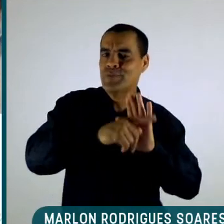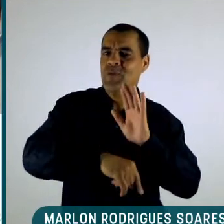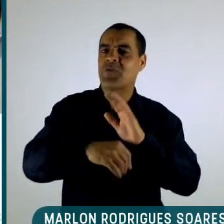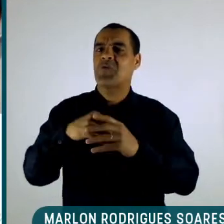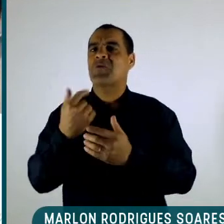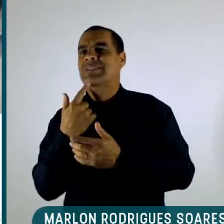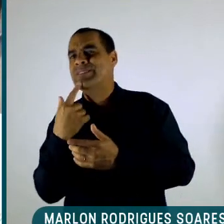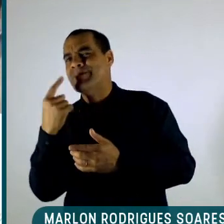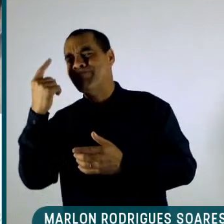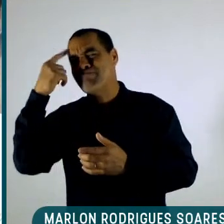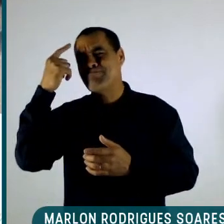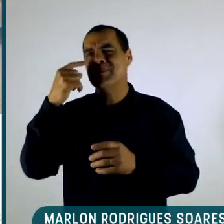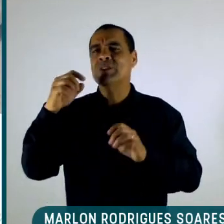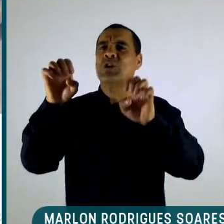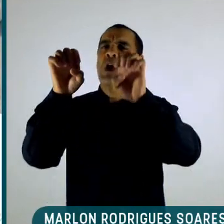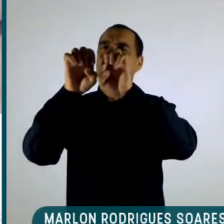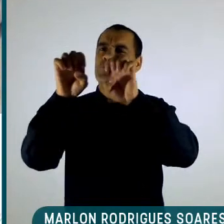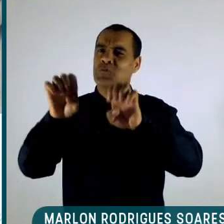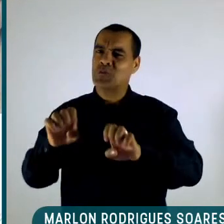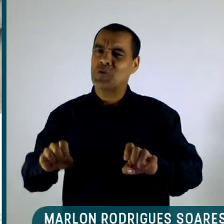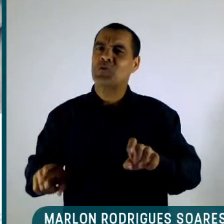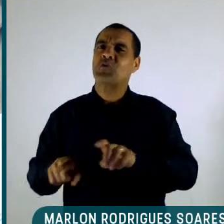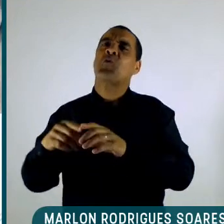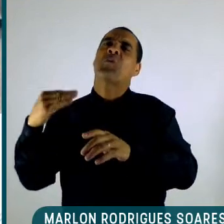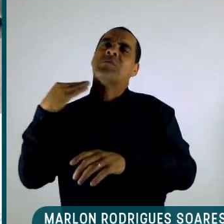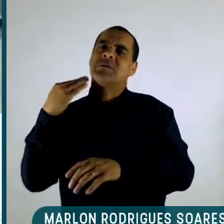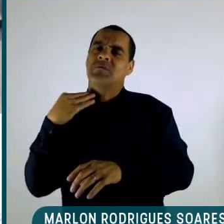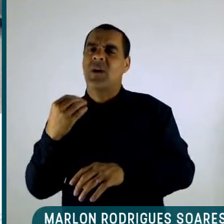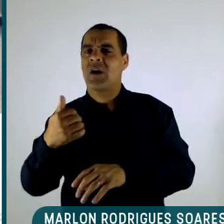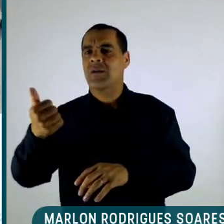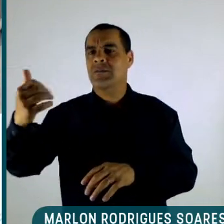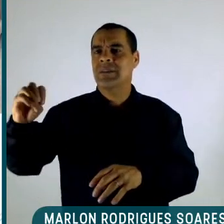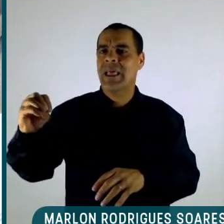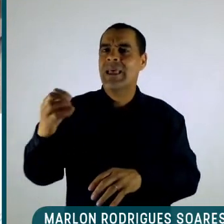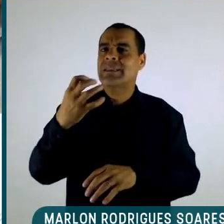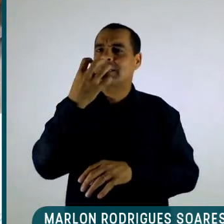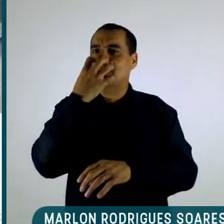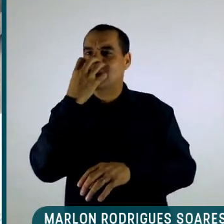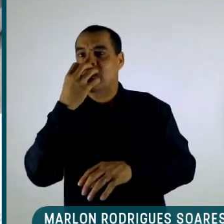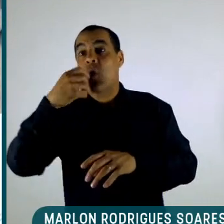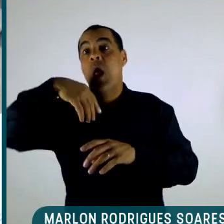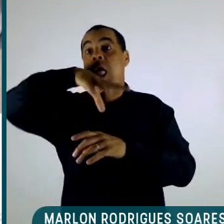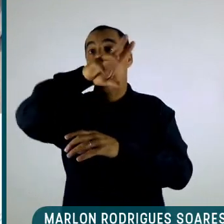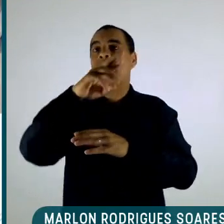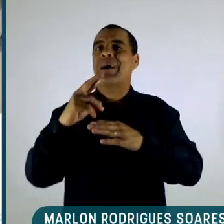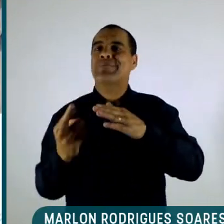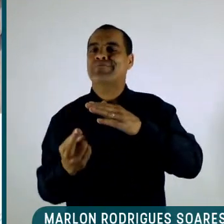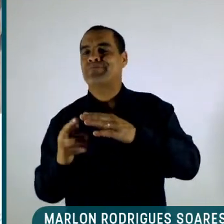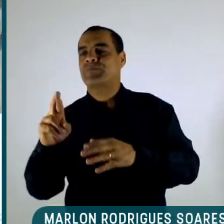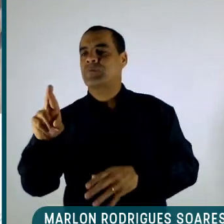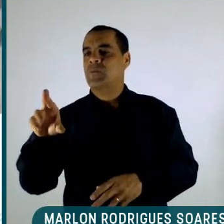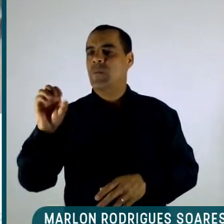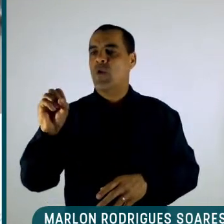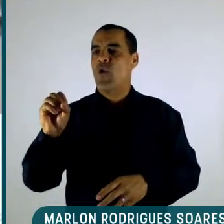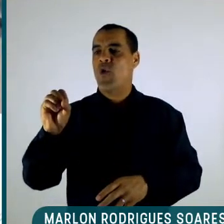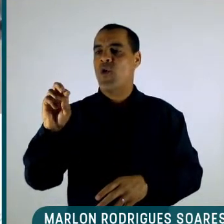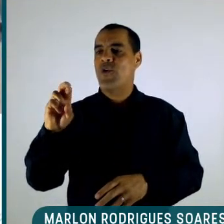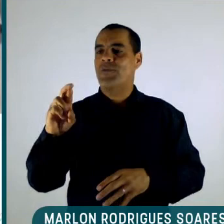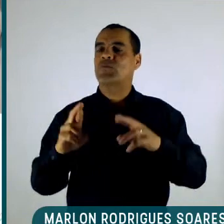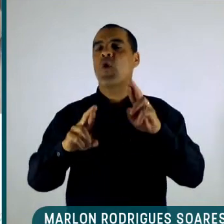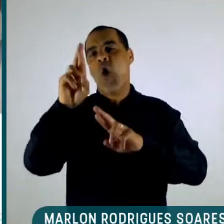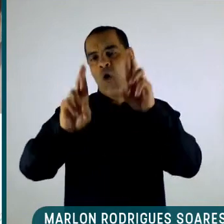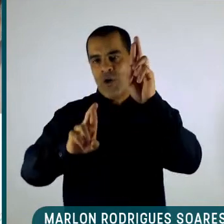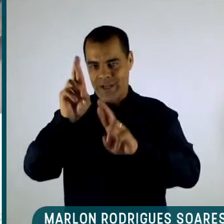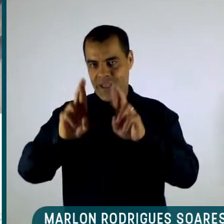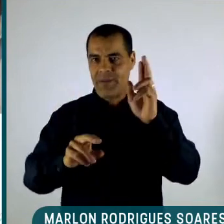it. We use the whole structure of the bank later, and then you decide, well, 10 respirators will go to Roraima state.